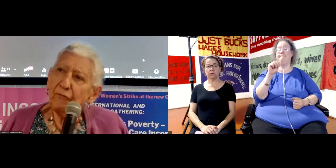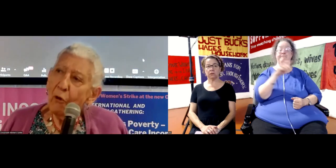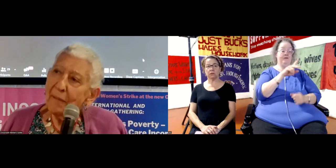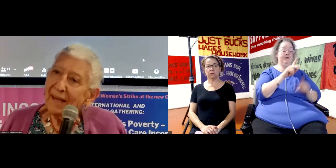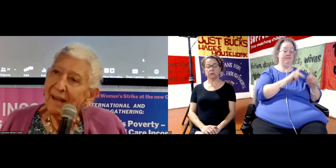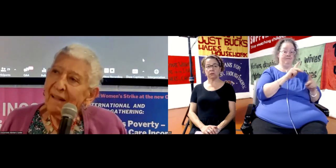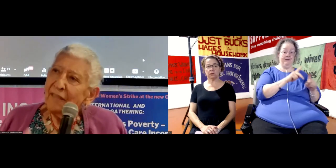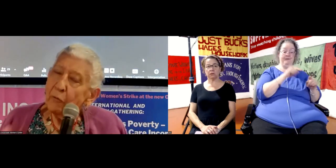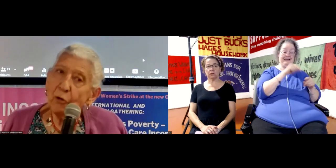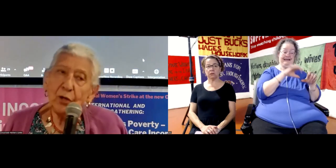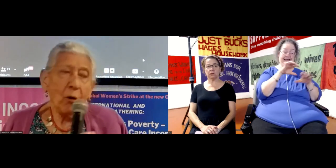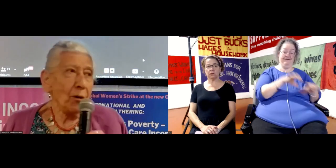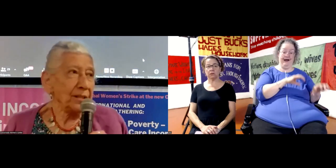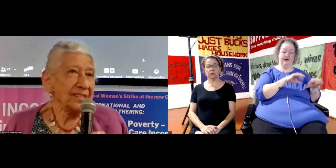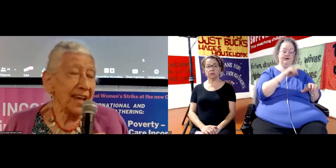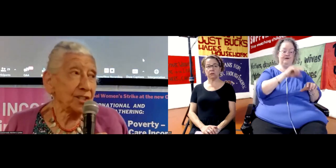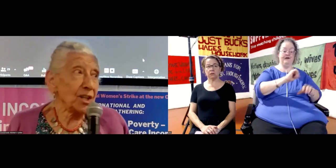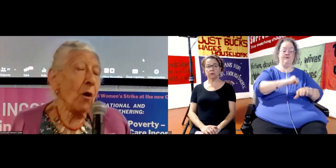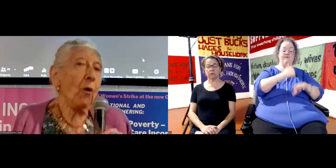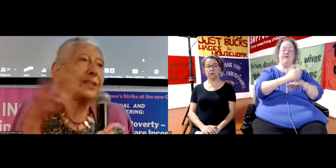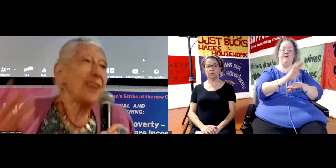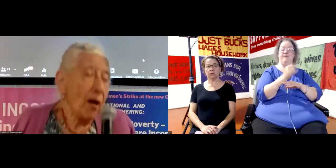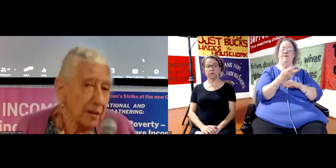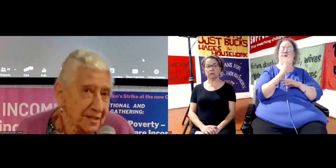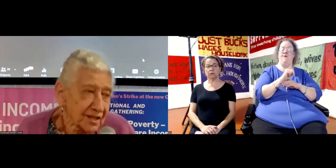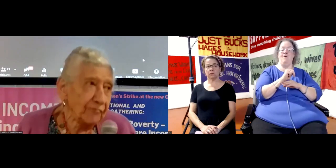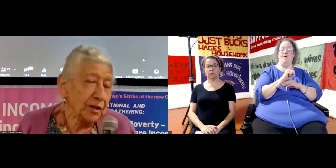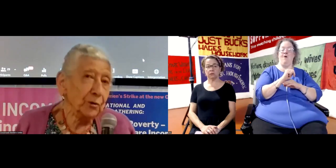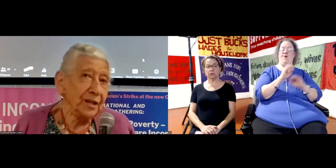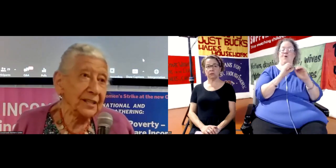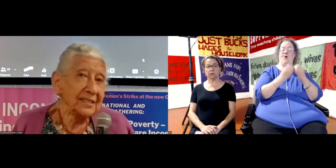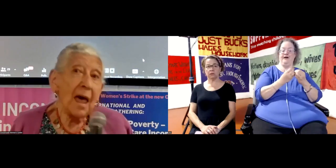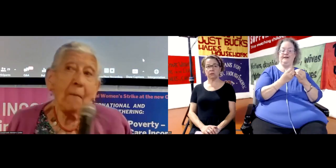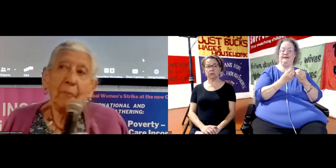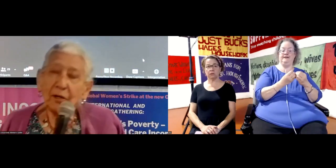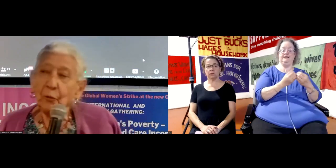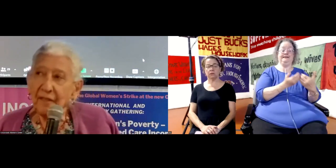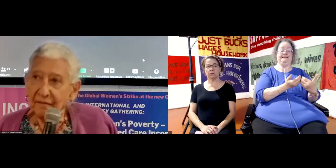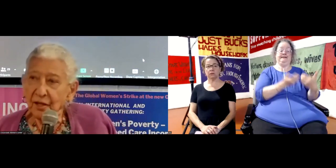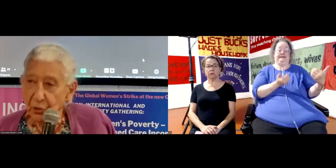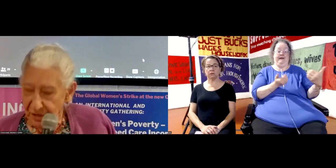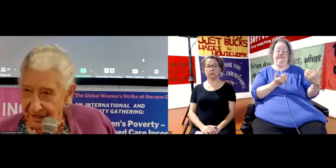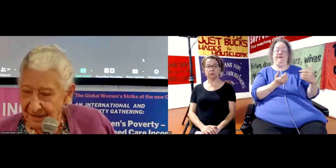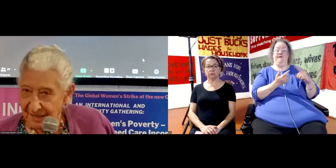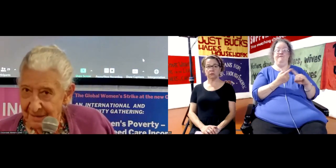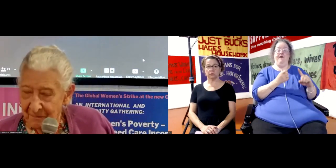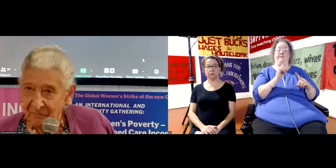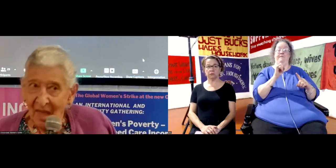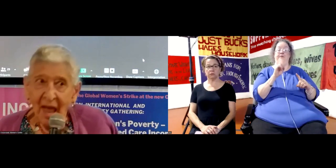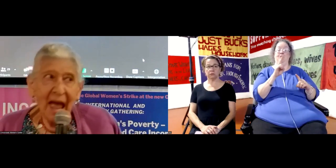were forming their own organization, autonomous of the unions, but within the